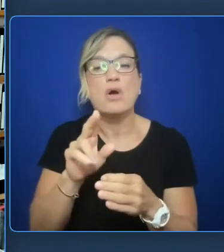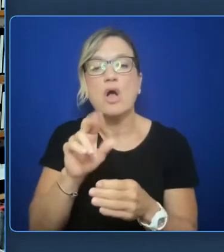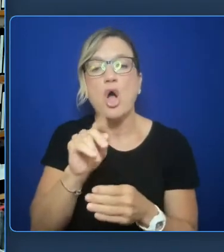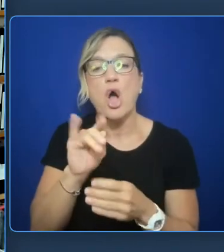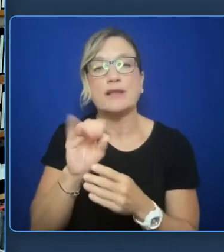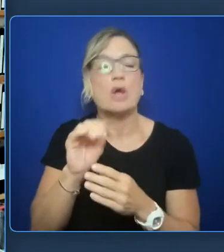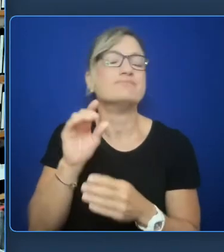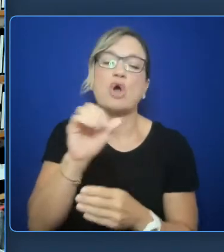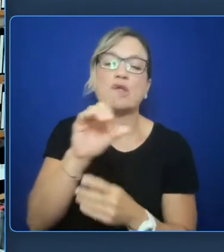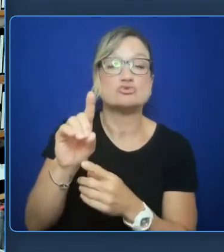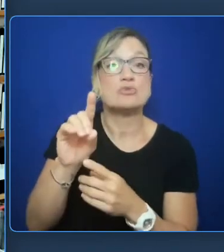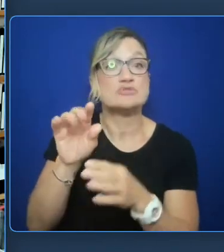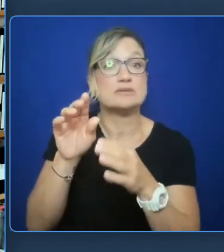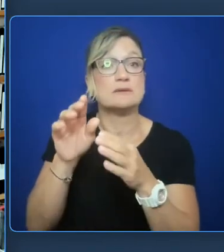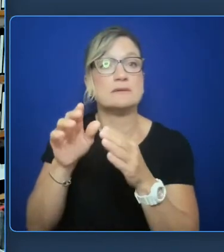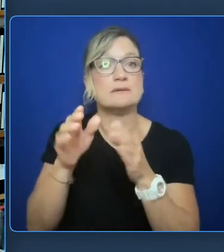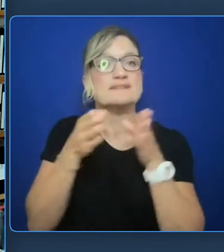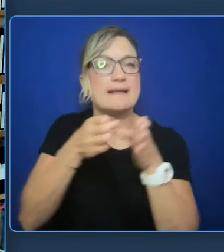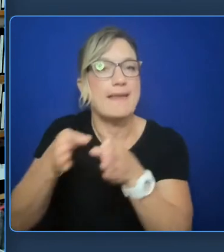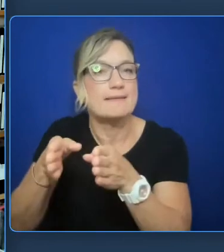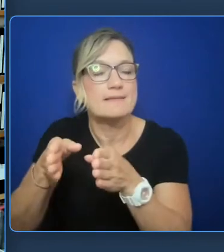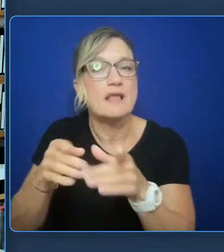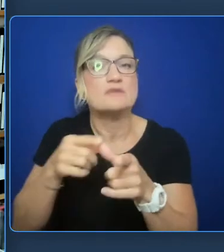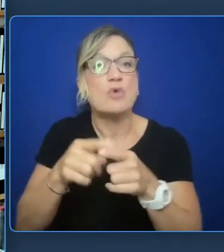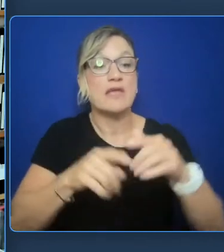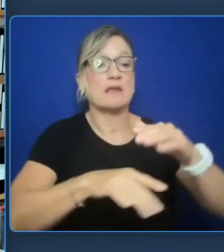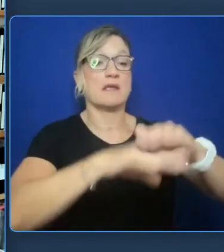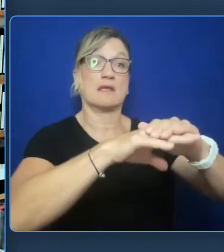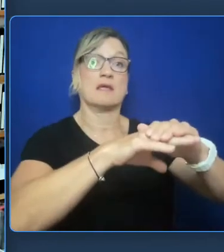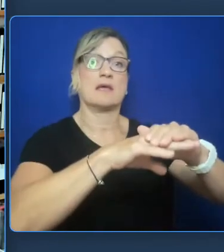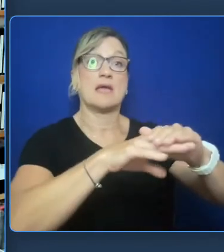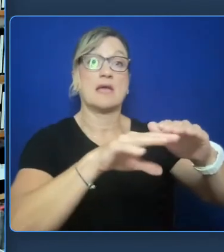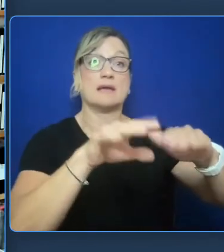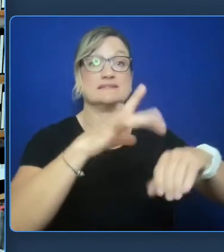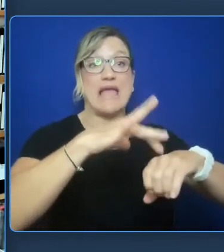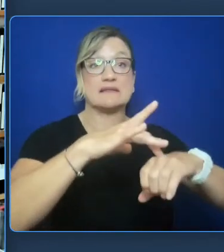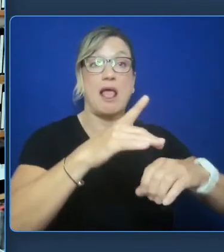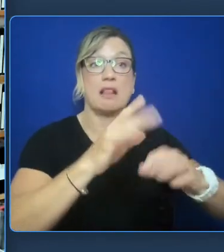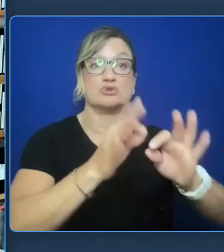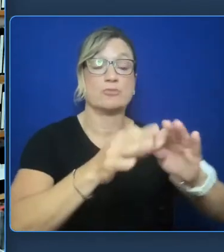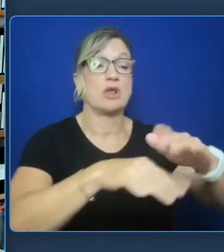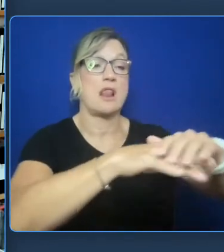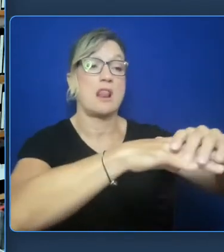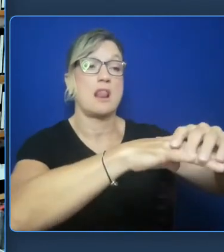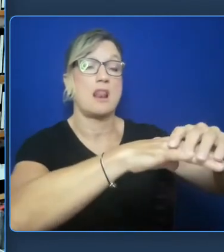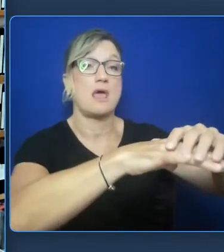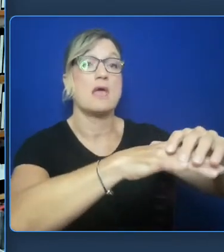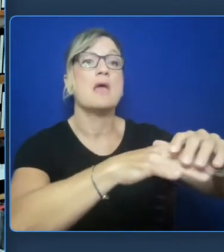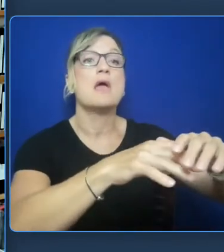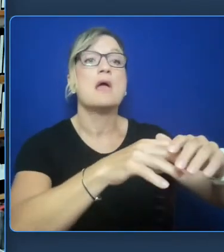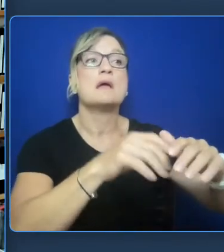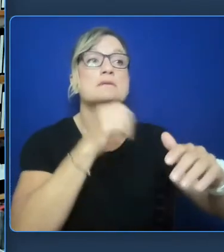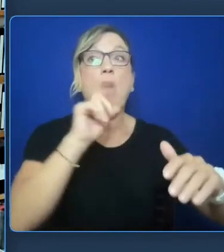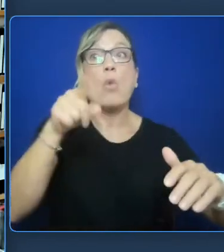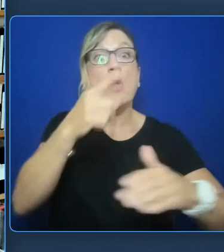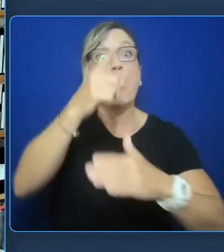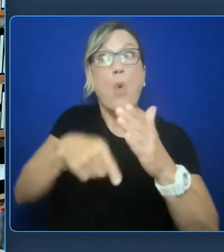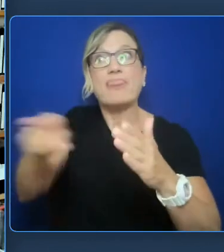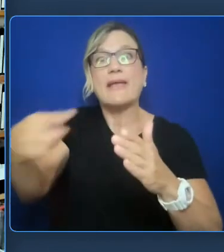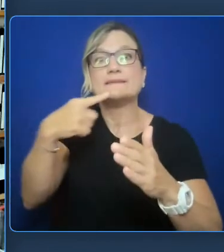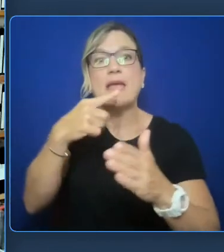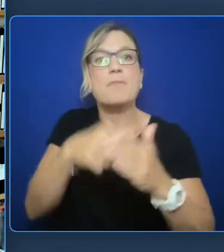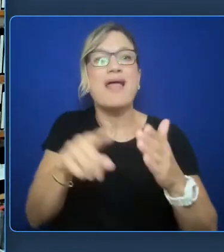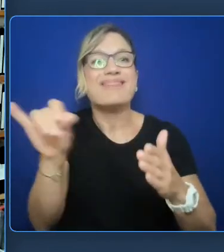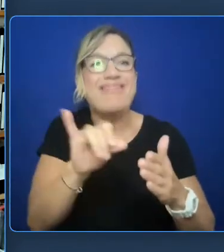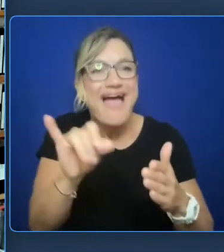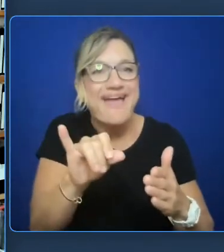they will interpret for someone into their hand, tactile sign interpretation, not just what is being said, but